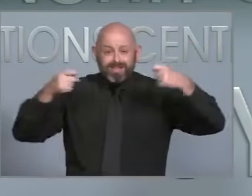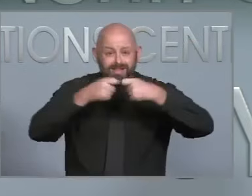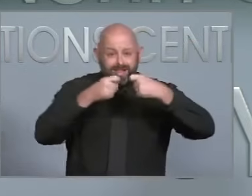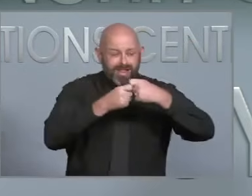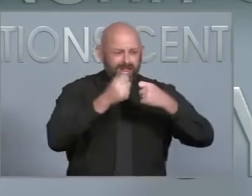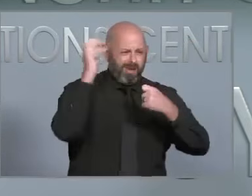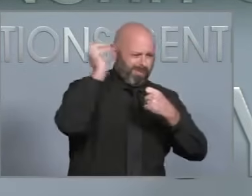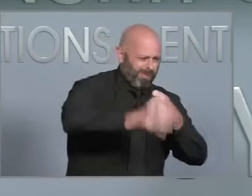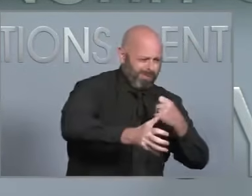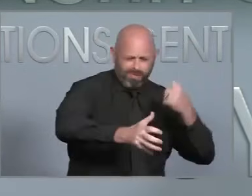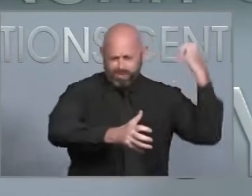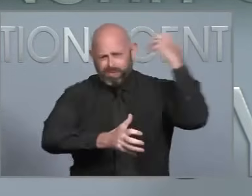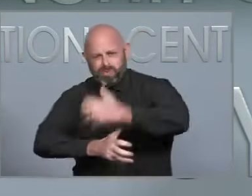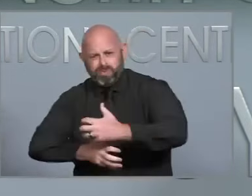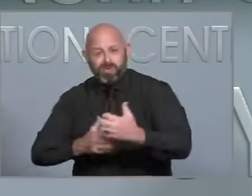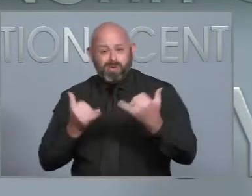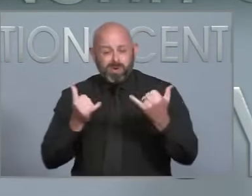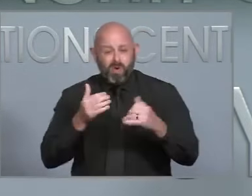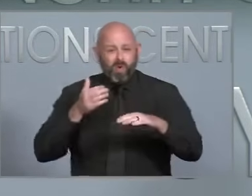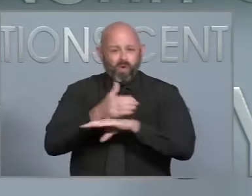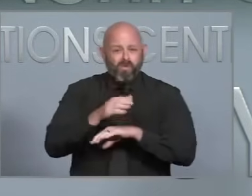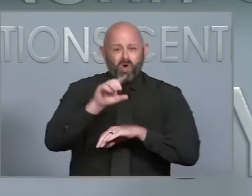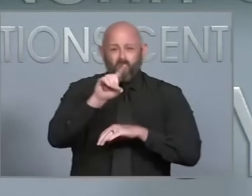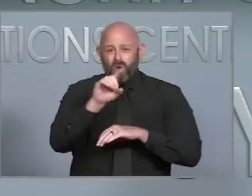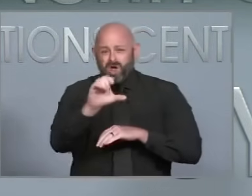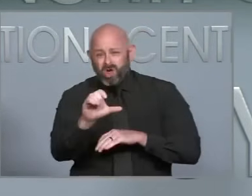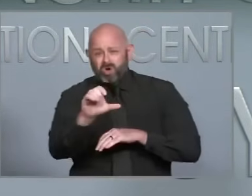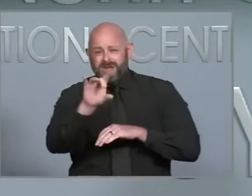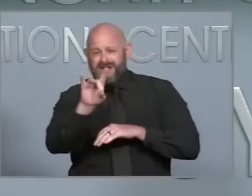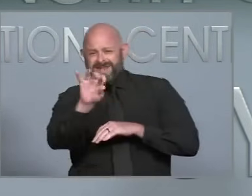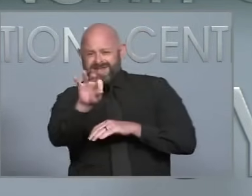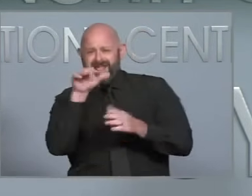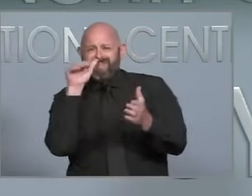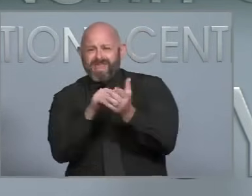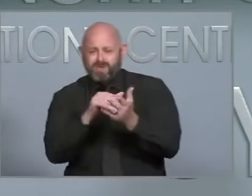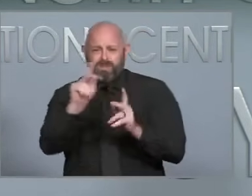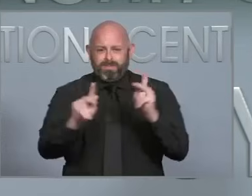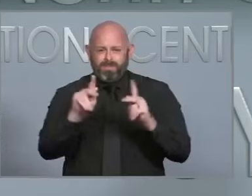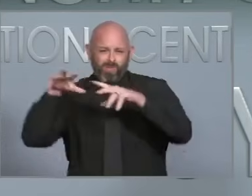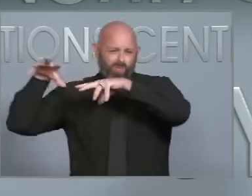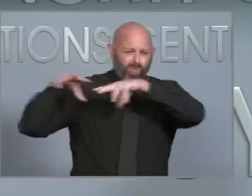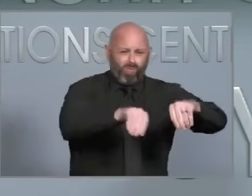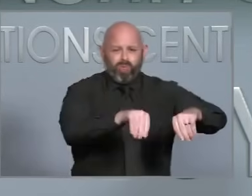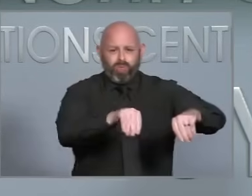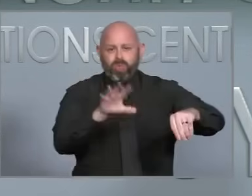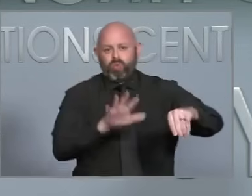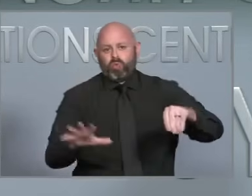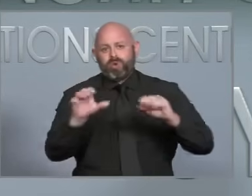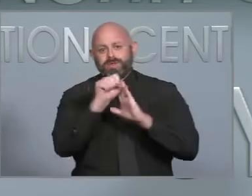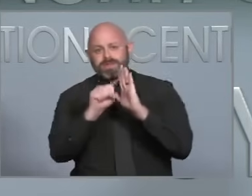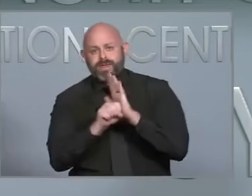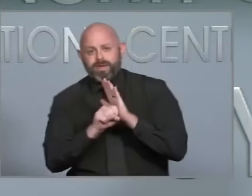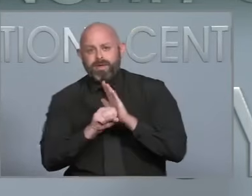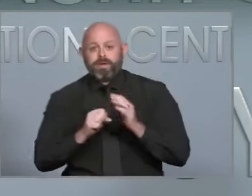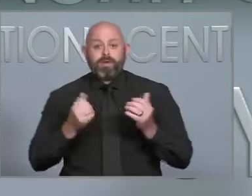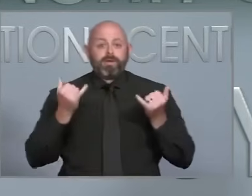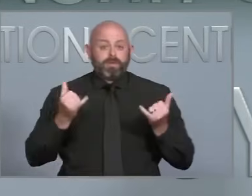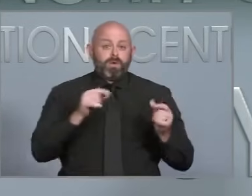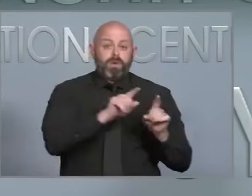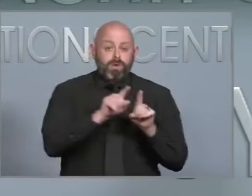over 879,000 estimated power outages across our state. We're also currently aware